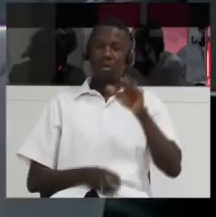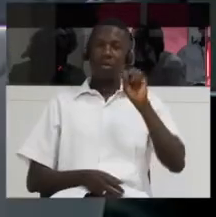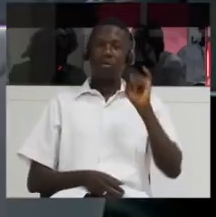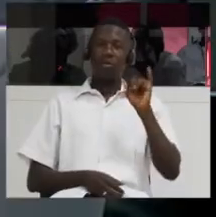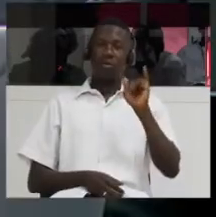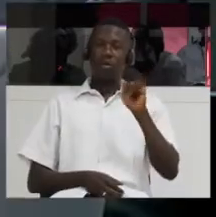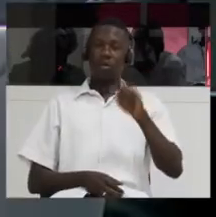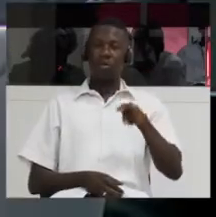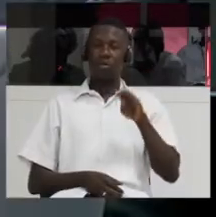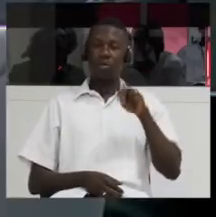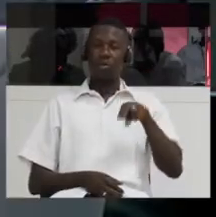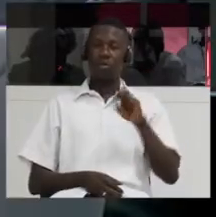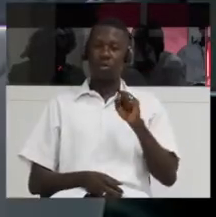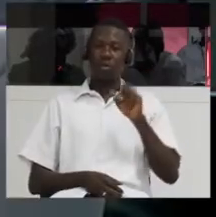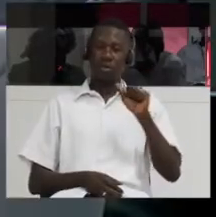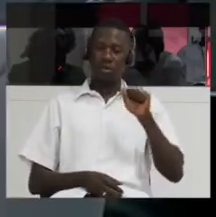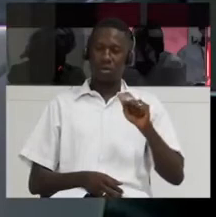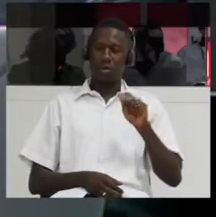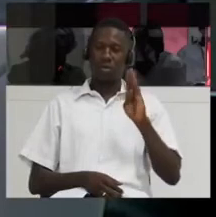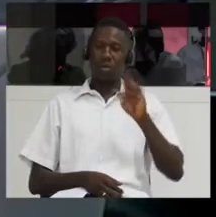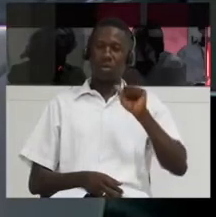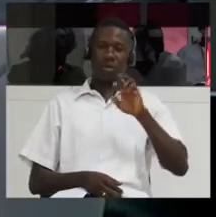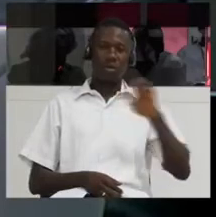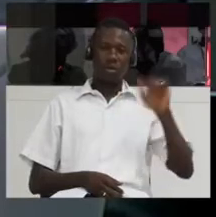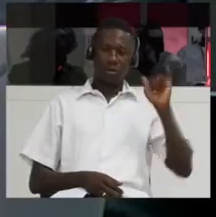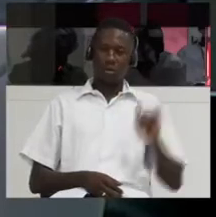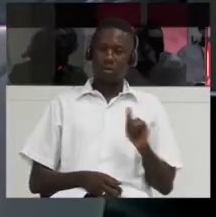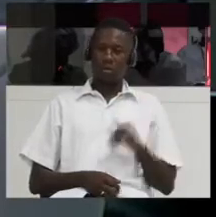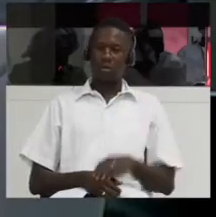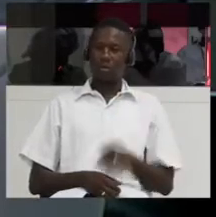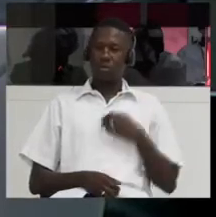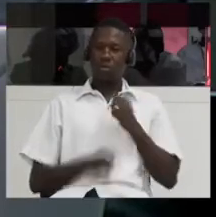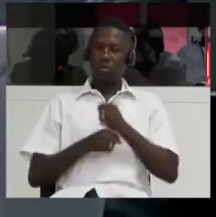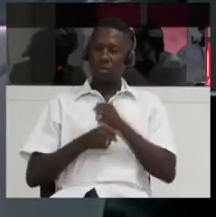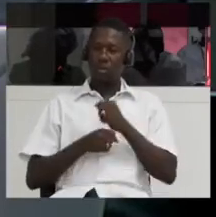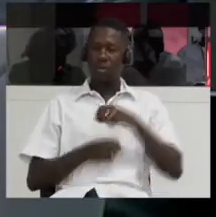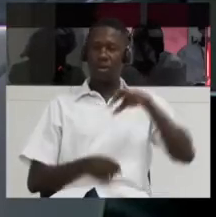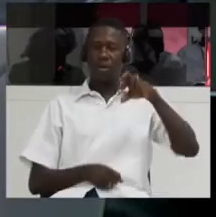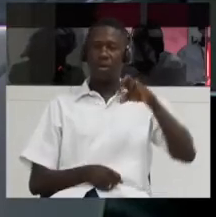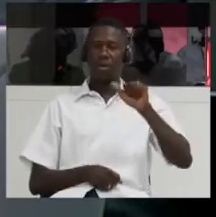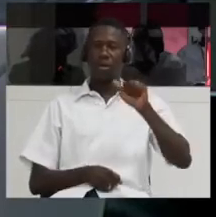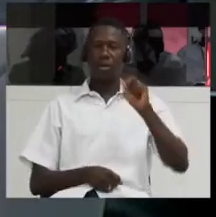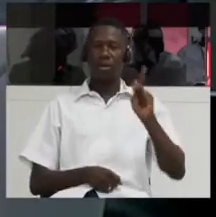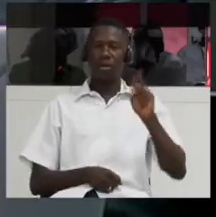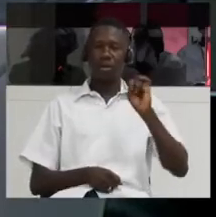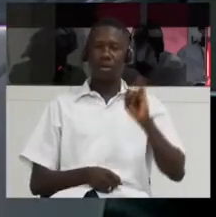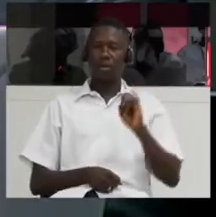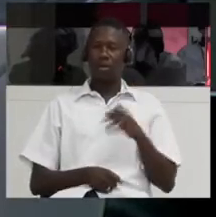the barracks. What do you mean by to make a recce in the barracks? To simplify it,